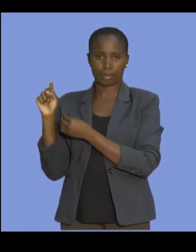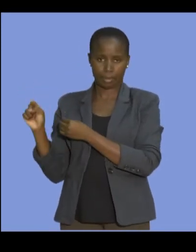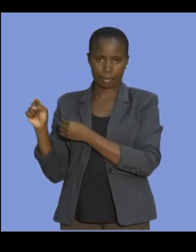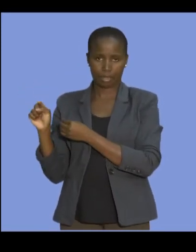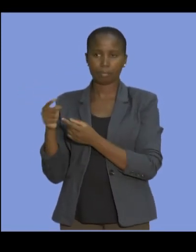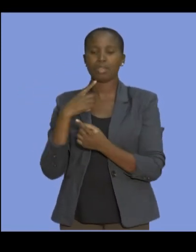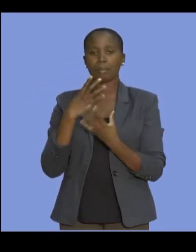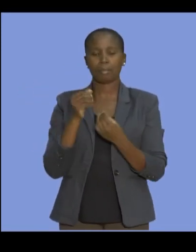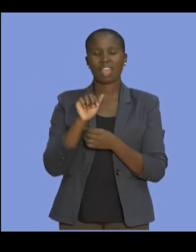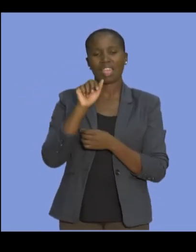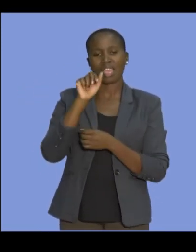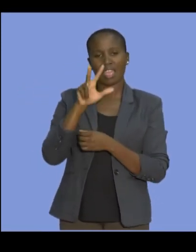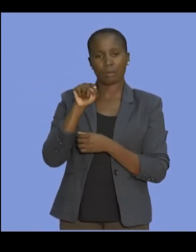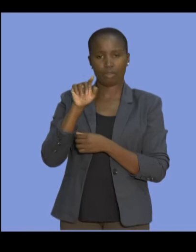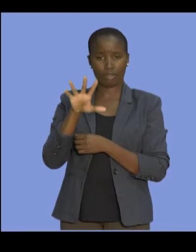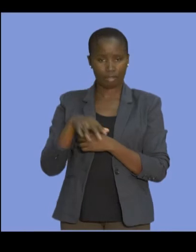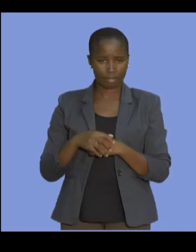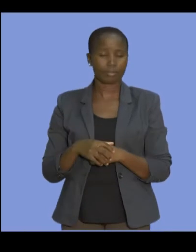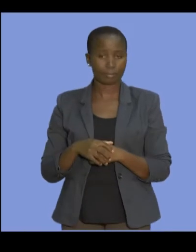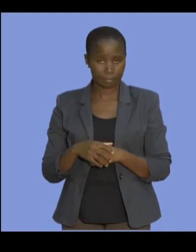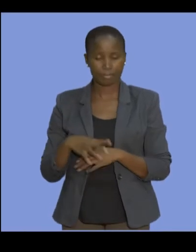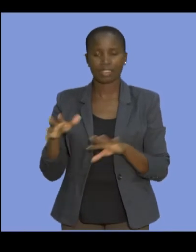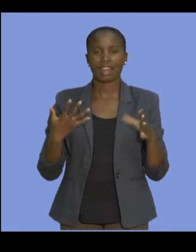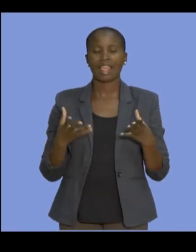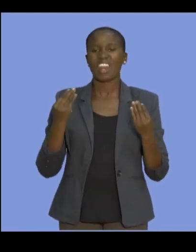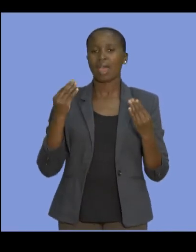8.5. Then the maximum value is 10.